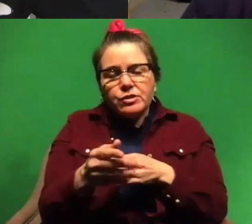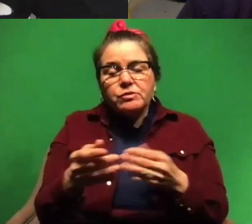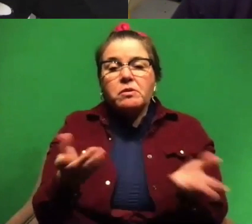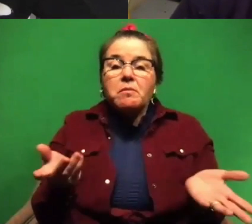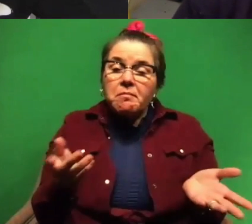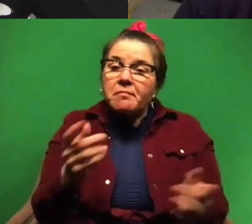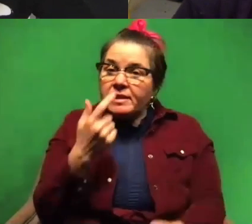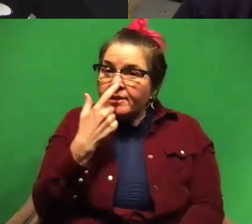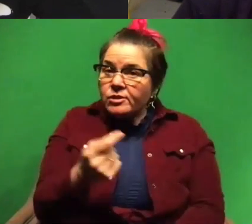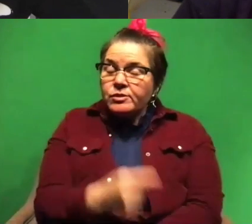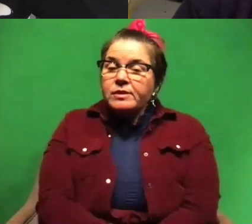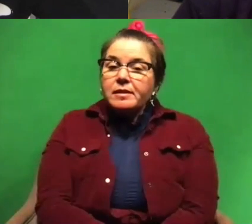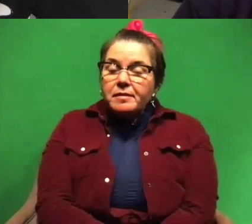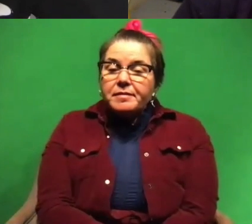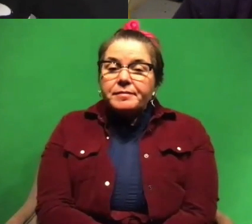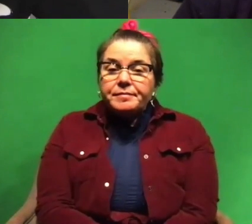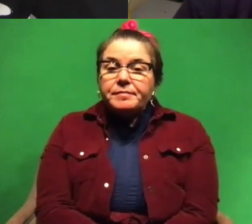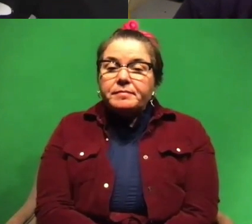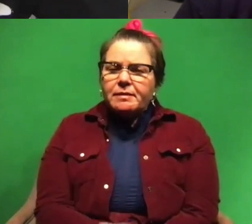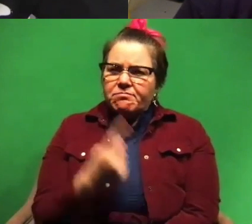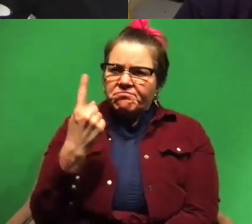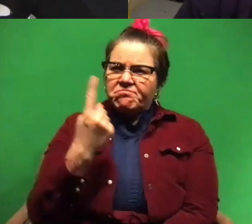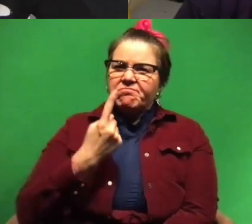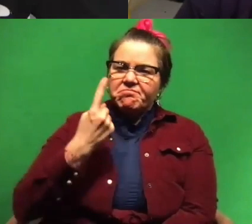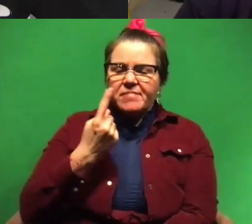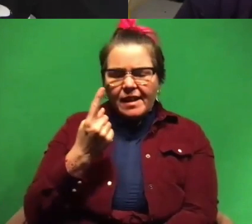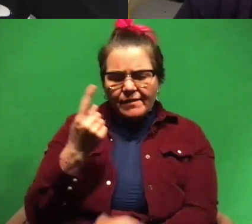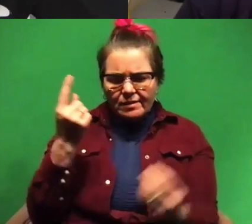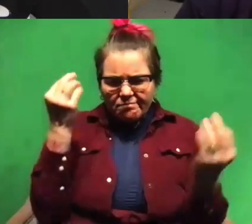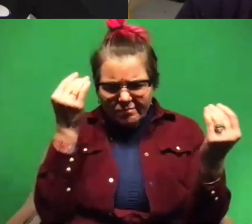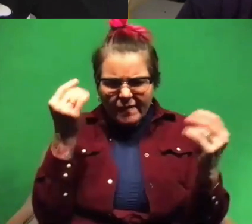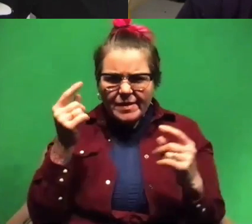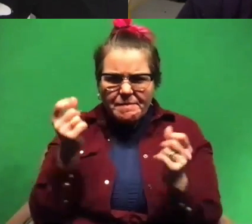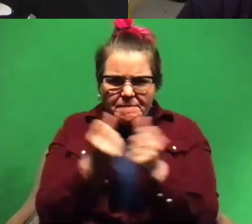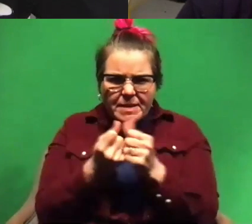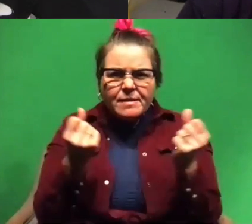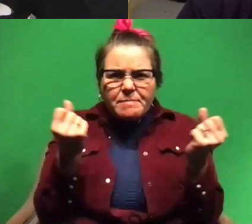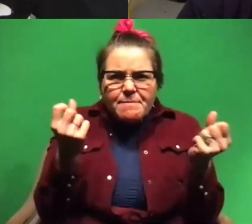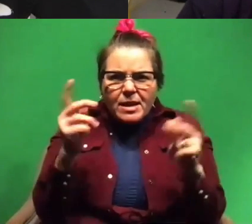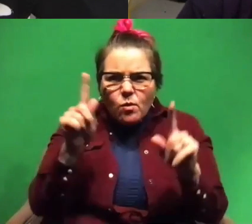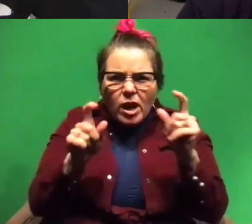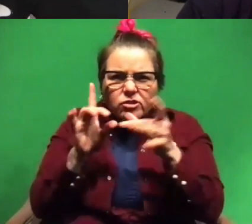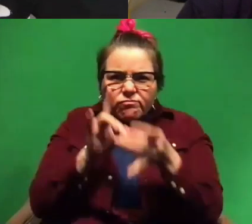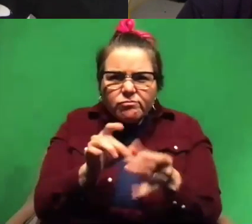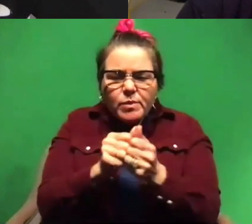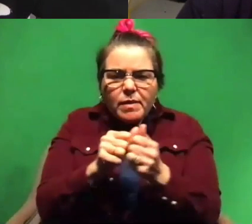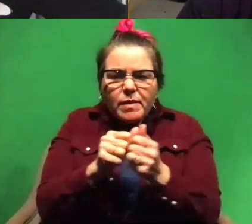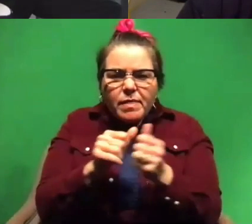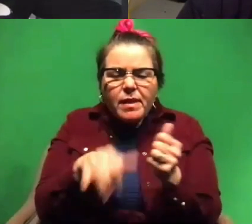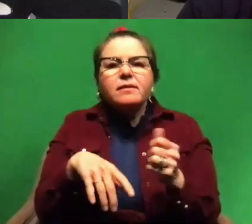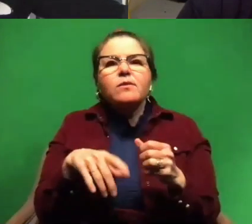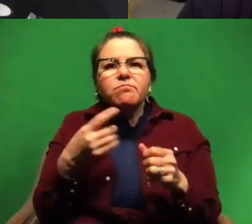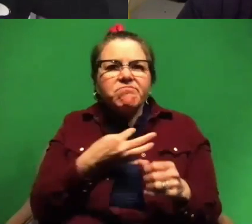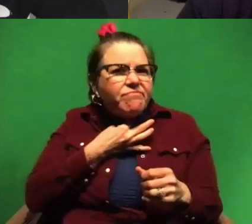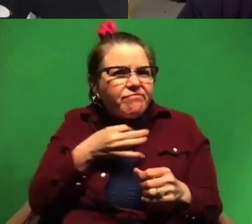really interesting to us and makes us think a whole lot of things and have a whole lot of questions. And we really want to find out,